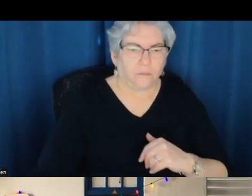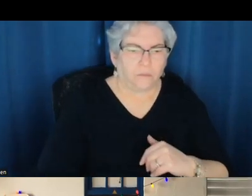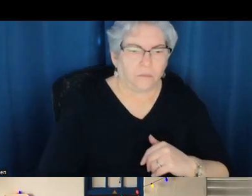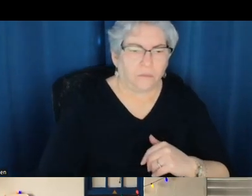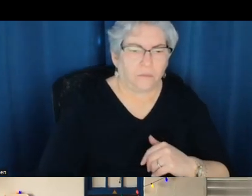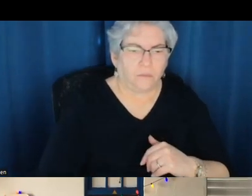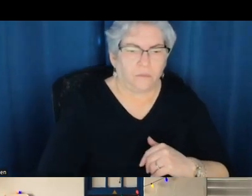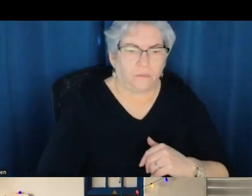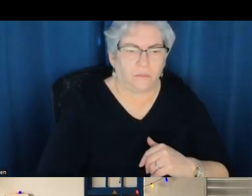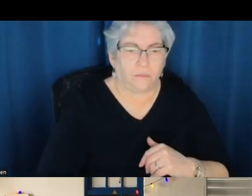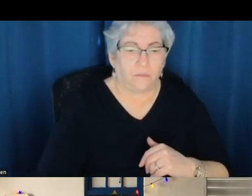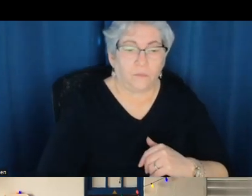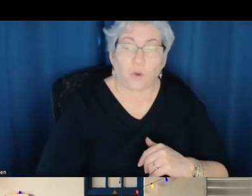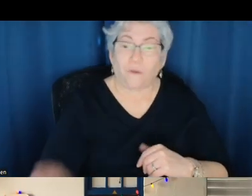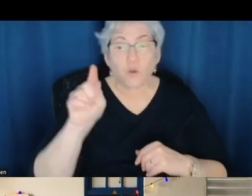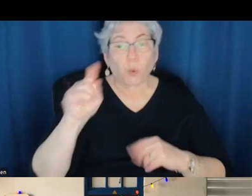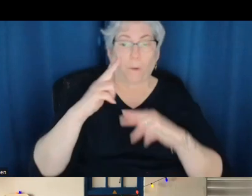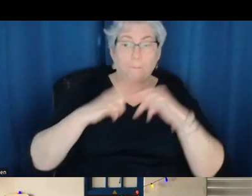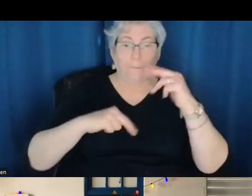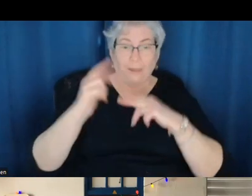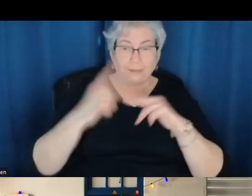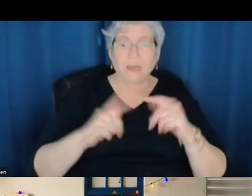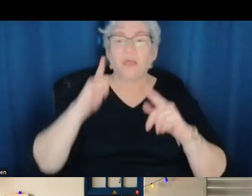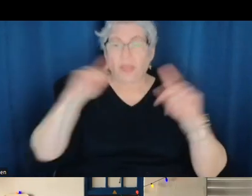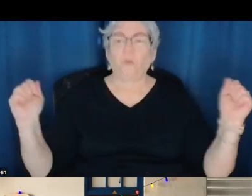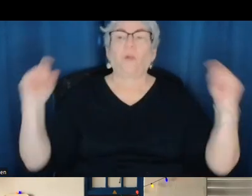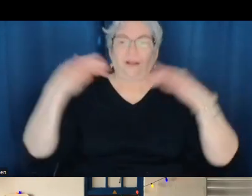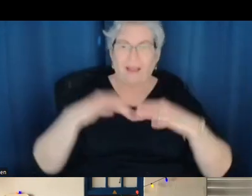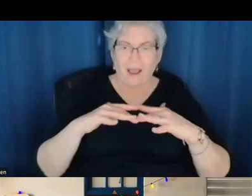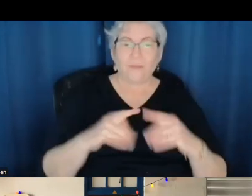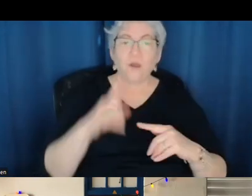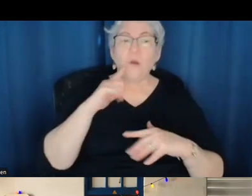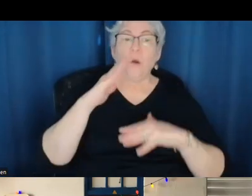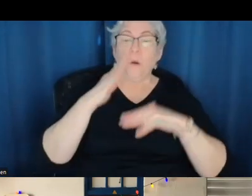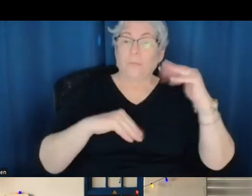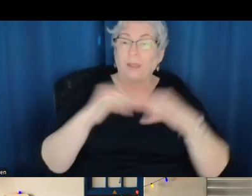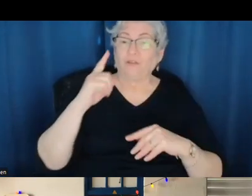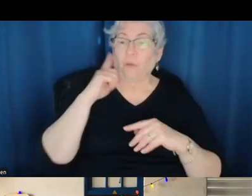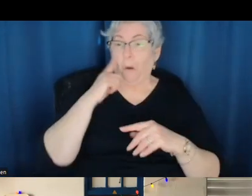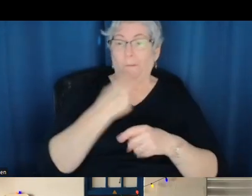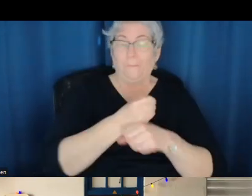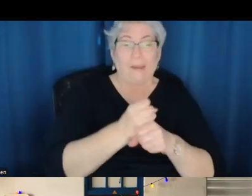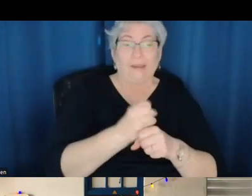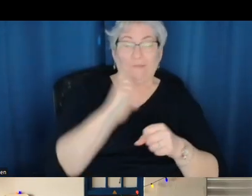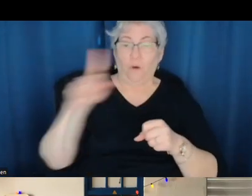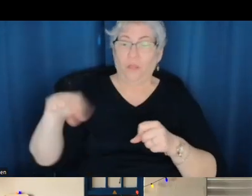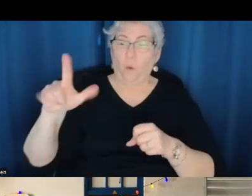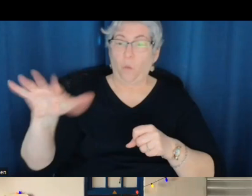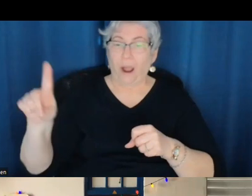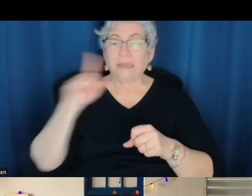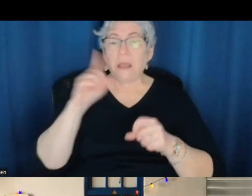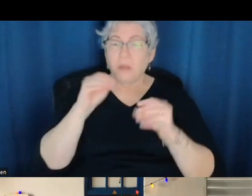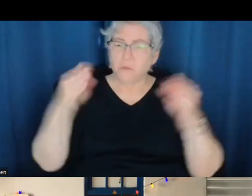If you build it, they will come. Planting for wildlife can be as focused or as general as you make it. It can be